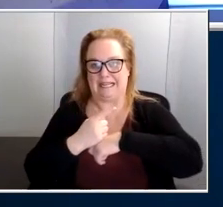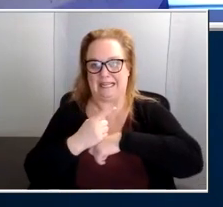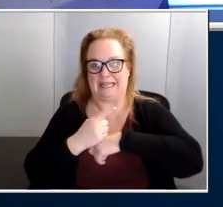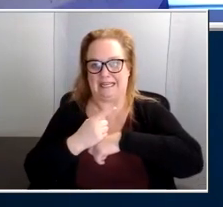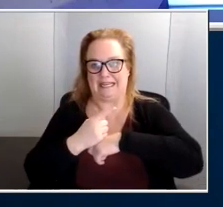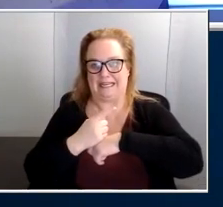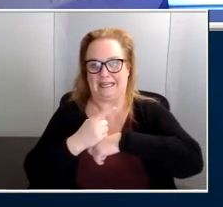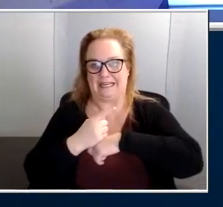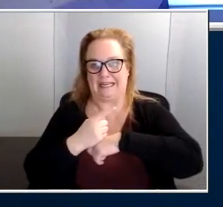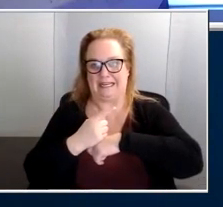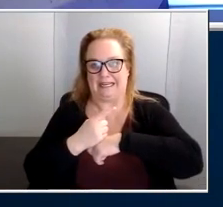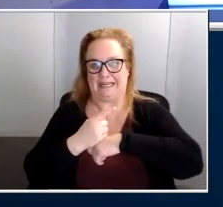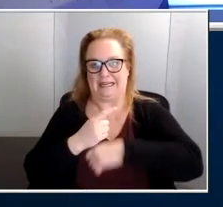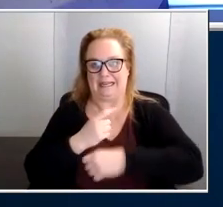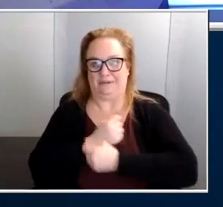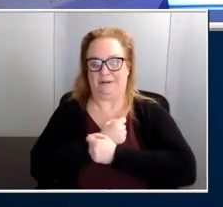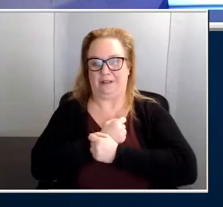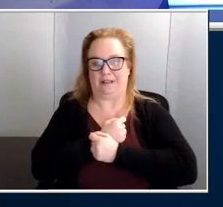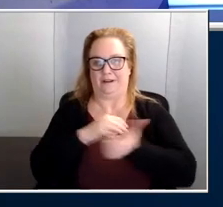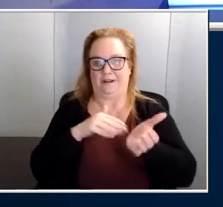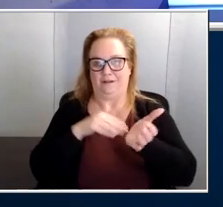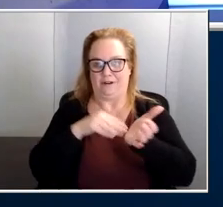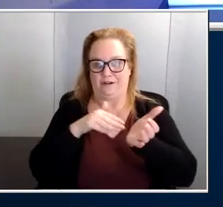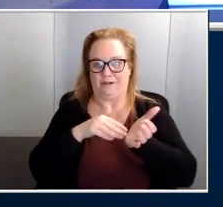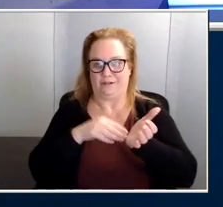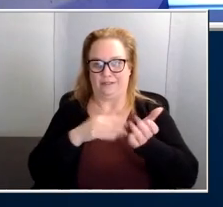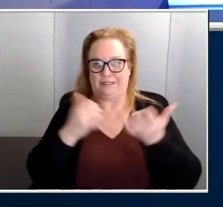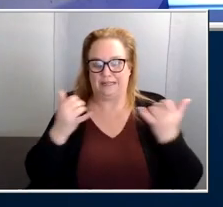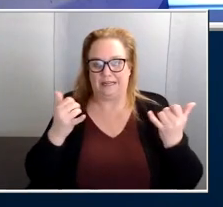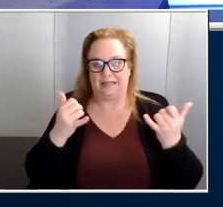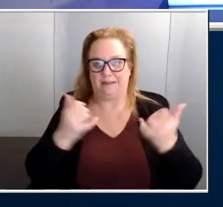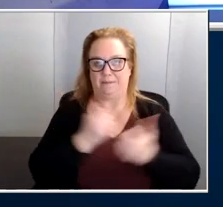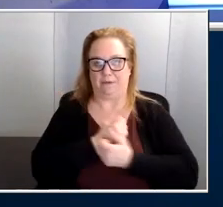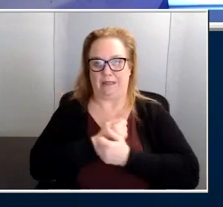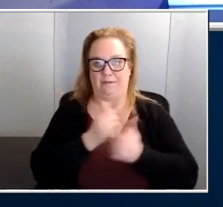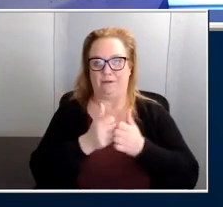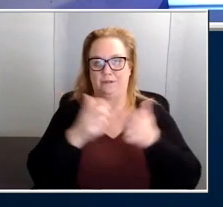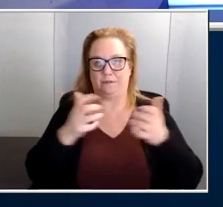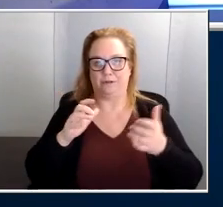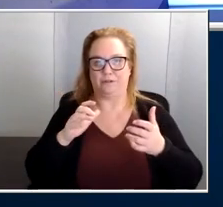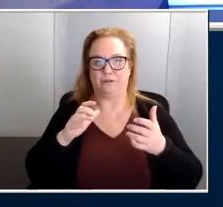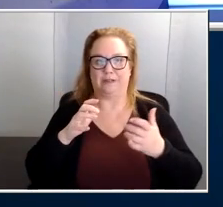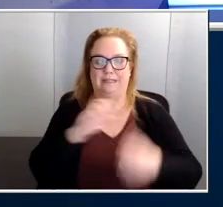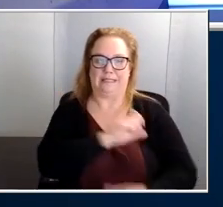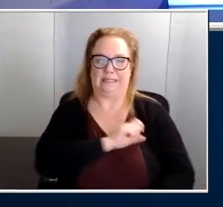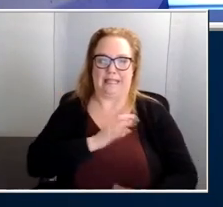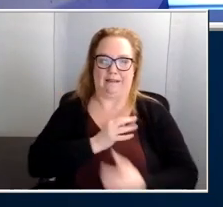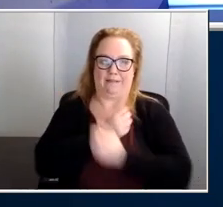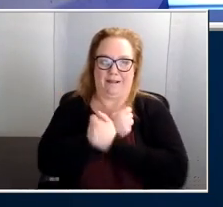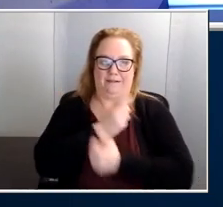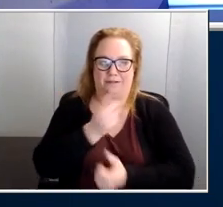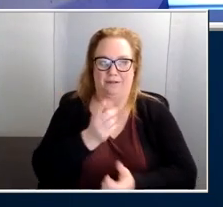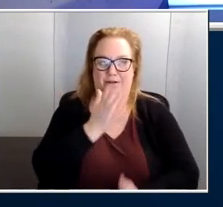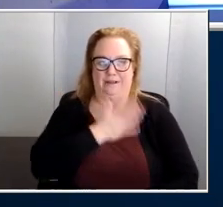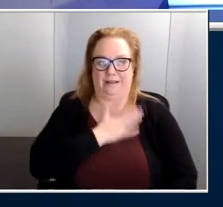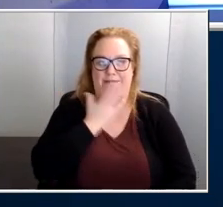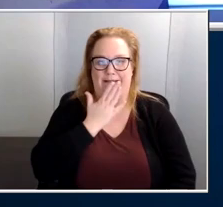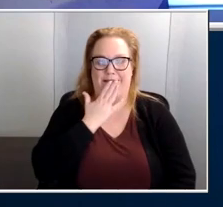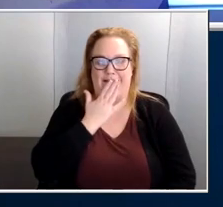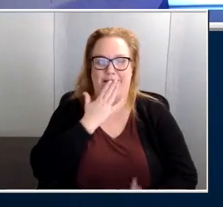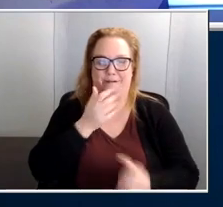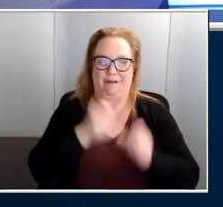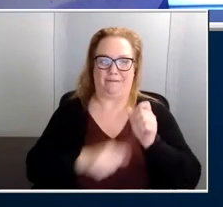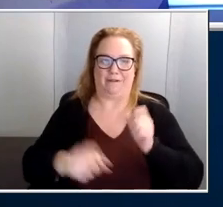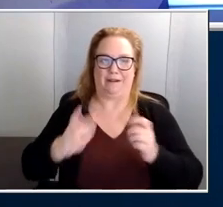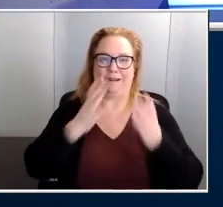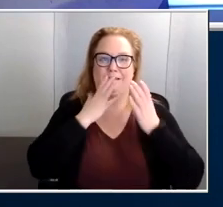I was loving on our docs. Yeah, we didn't love you as much, and the crew loves you. I know. Thank you. Yeah. Thanks to everybody.